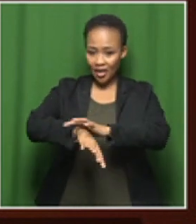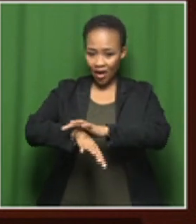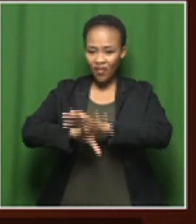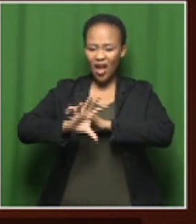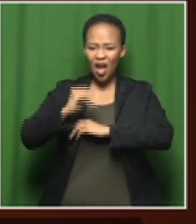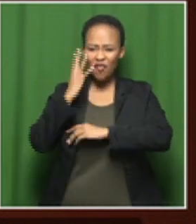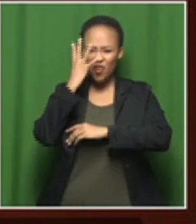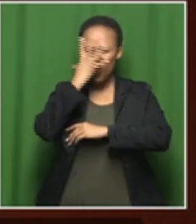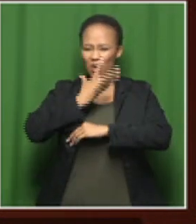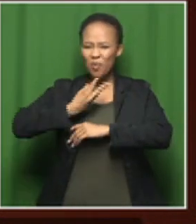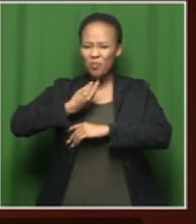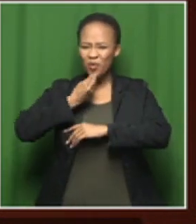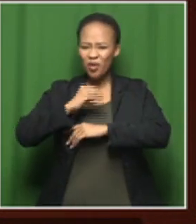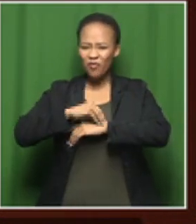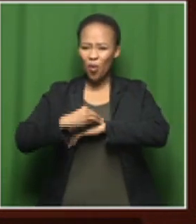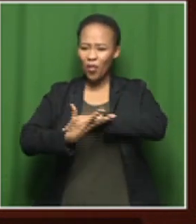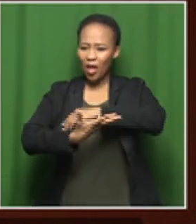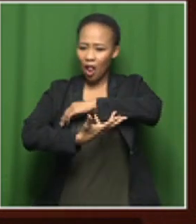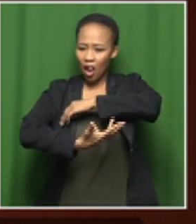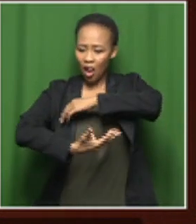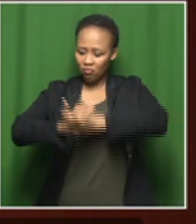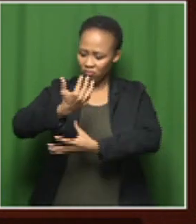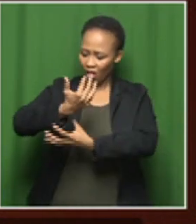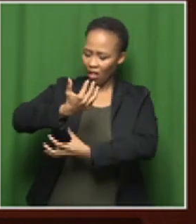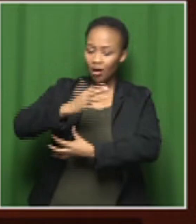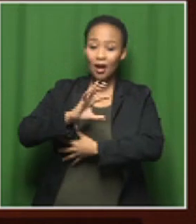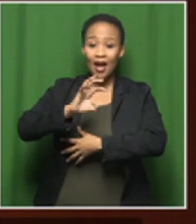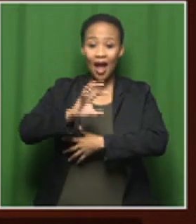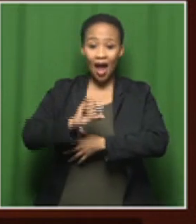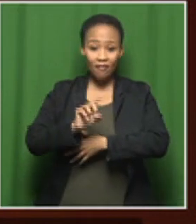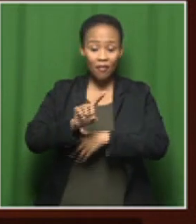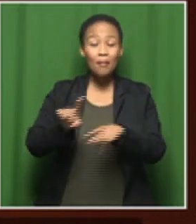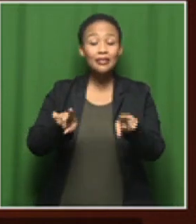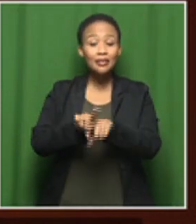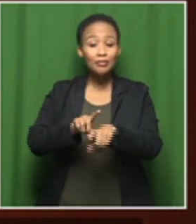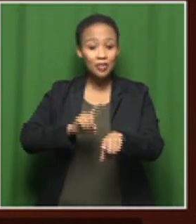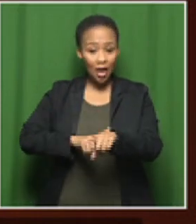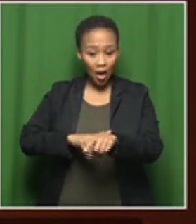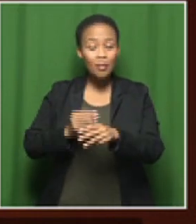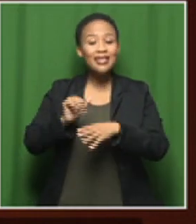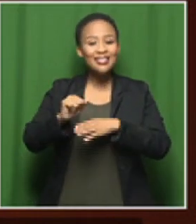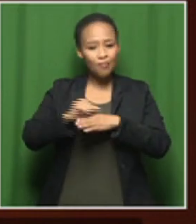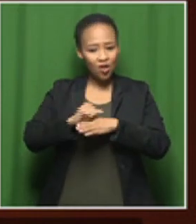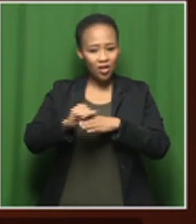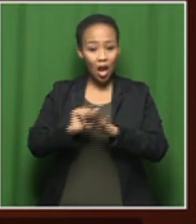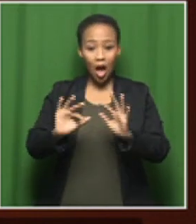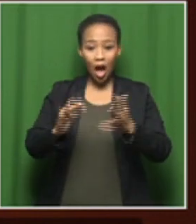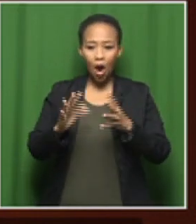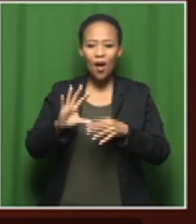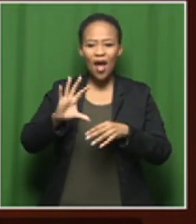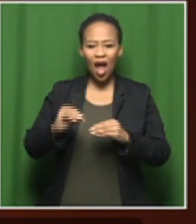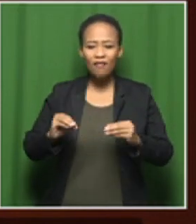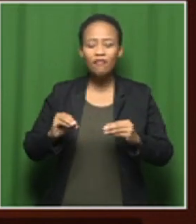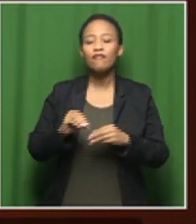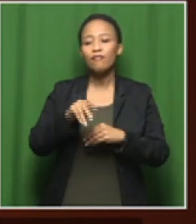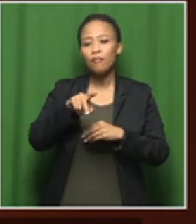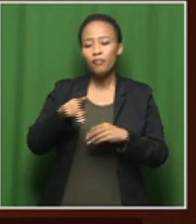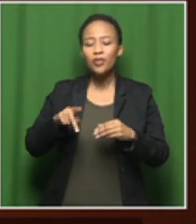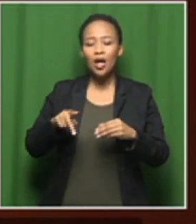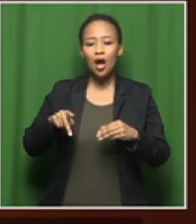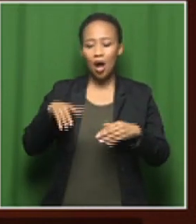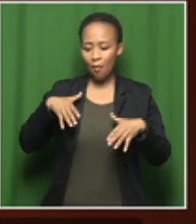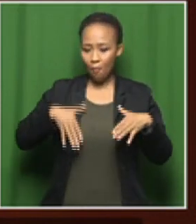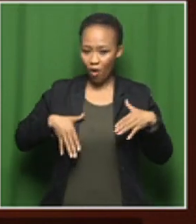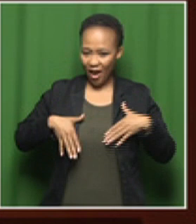cuff that from afar does feel quite angelic, but it's also quite practical as well, having pockets and details